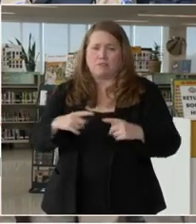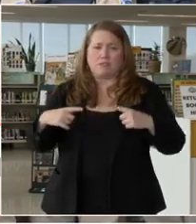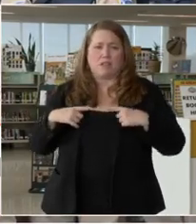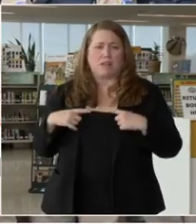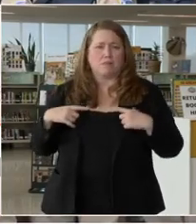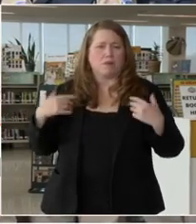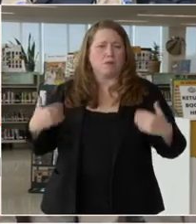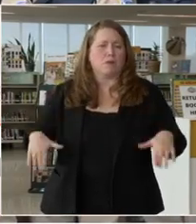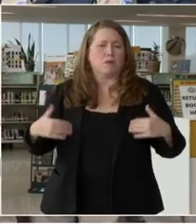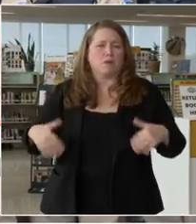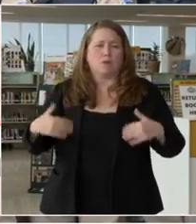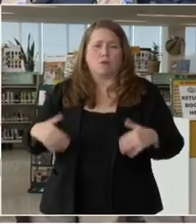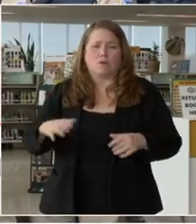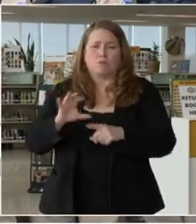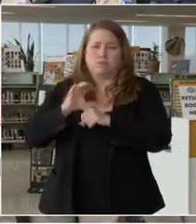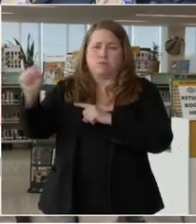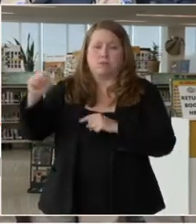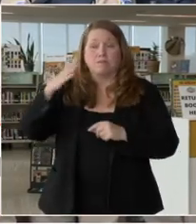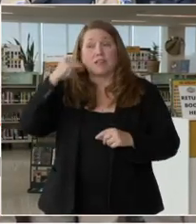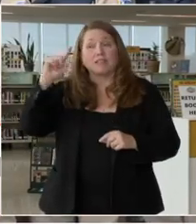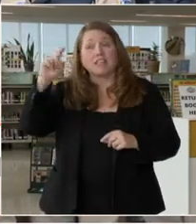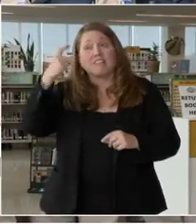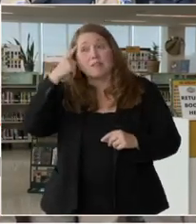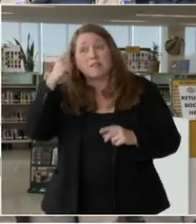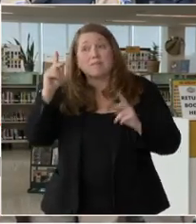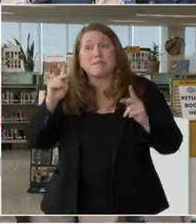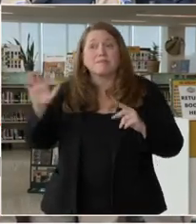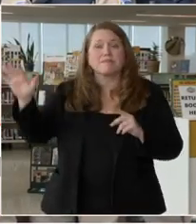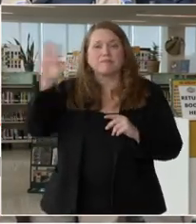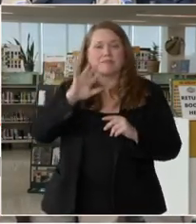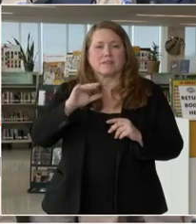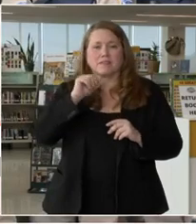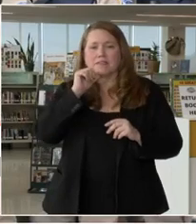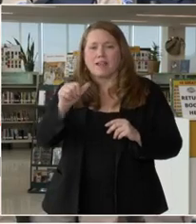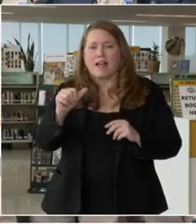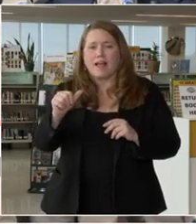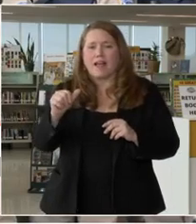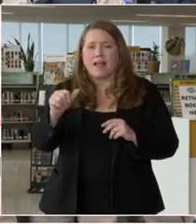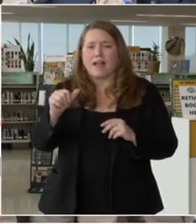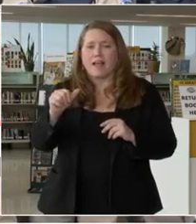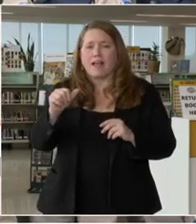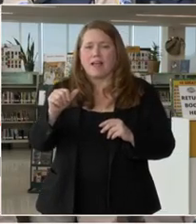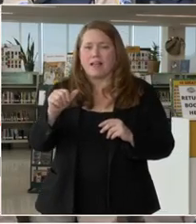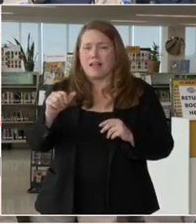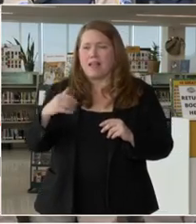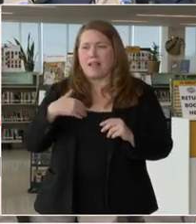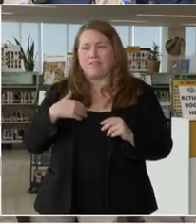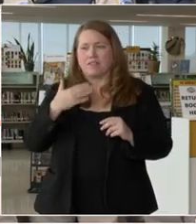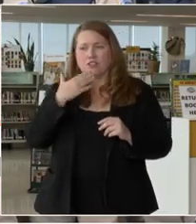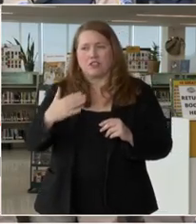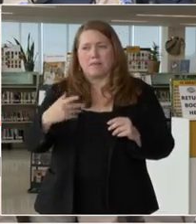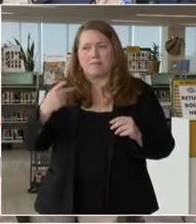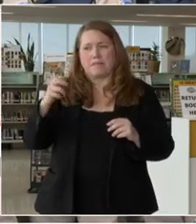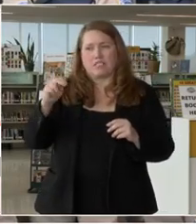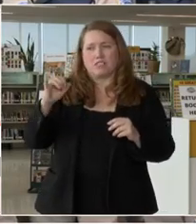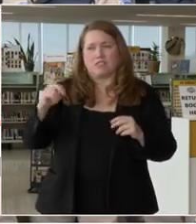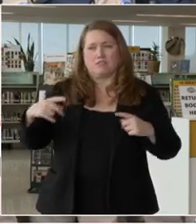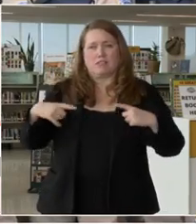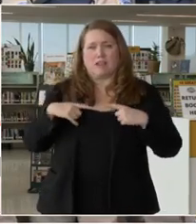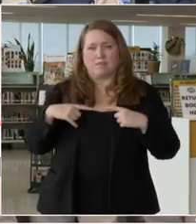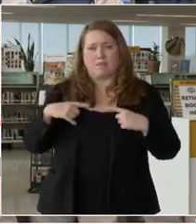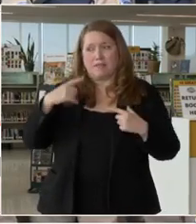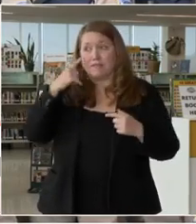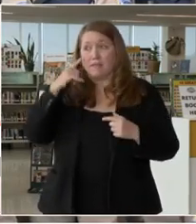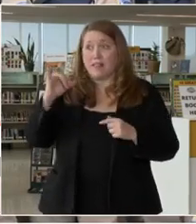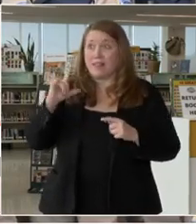whereas other people in the government don't. A pension retirement that you will earn for the rest of your life. So these are